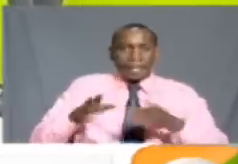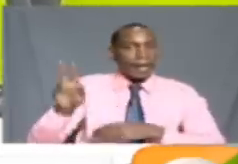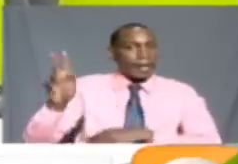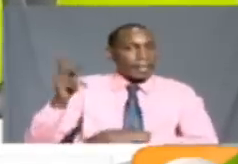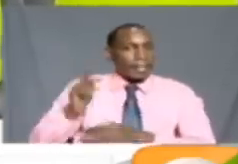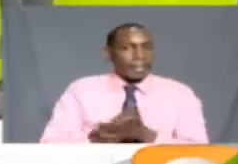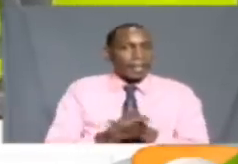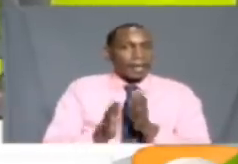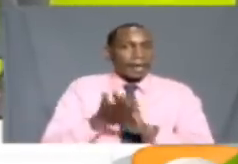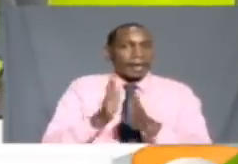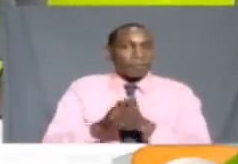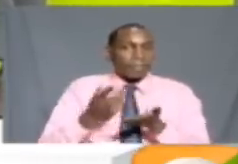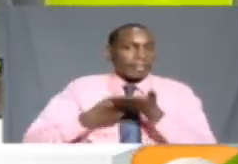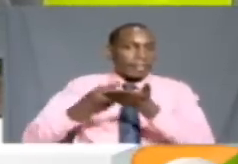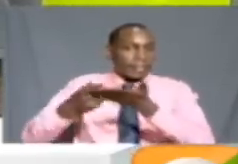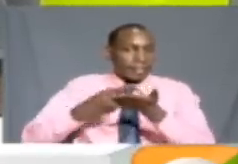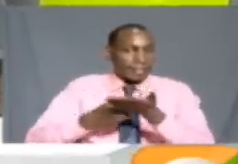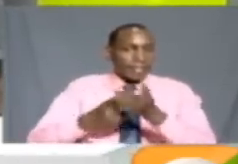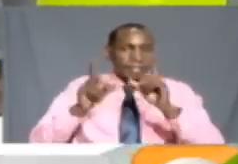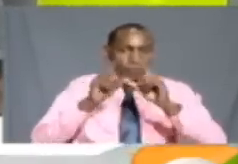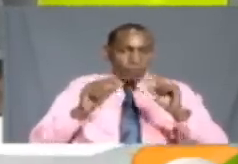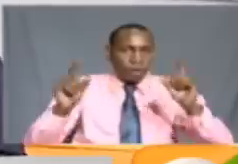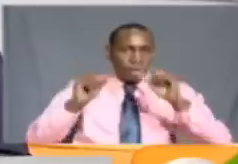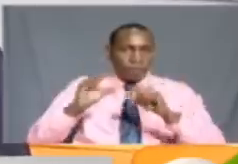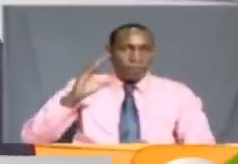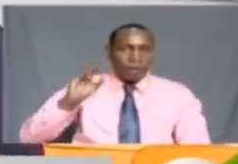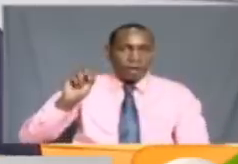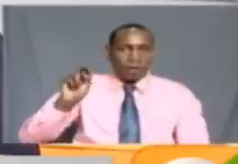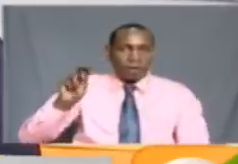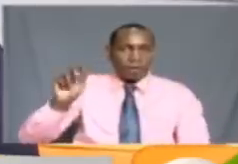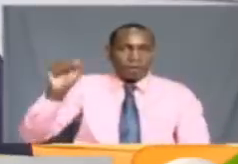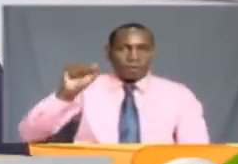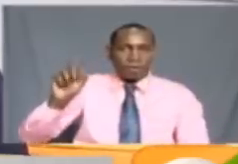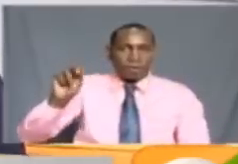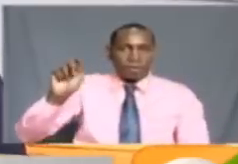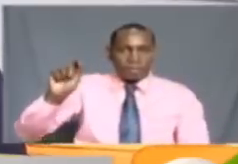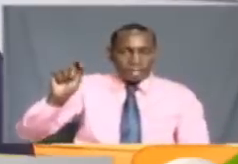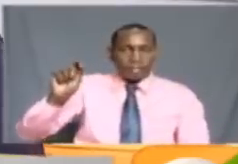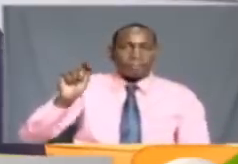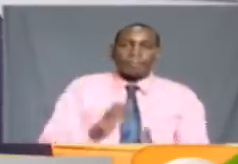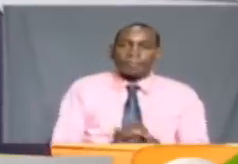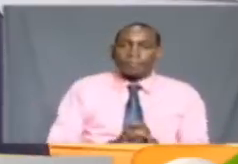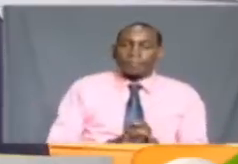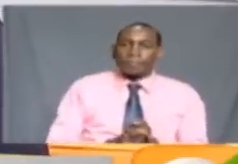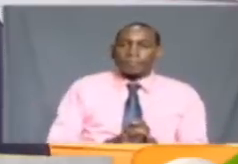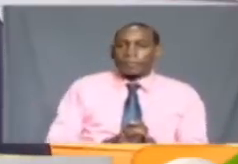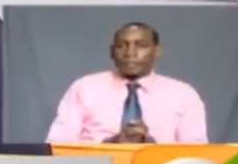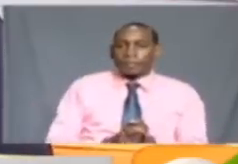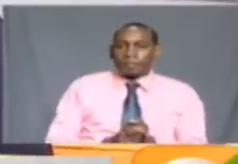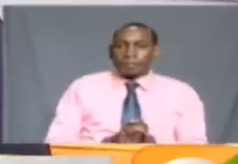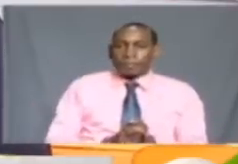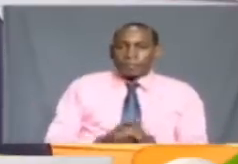you don't want to touch that consent. It goes the other way, goes out of the window very quickly. Exactly. Right. Yeah, so one of the things we are just going to say